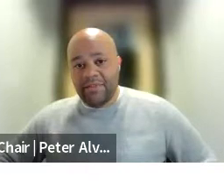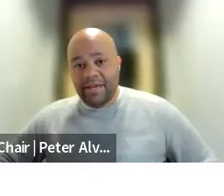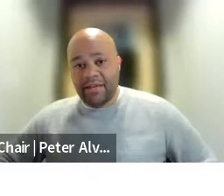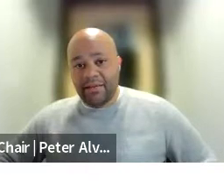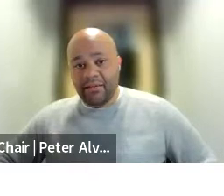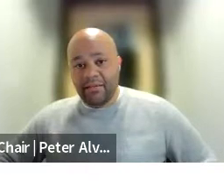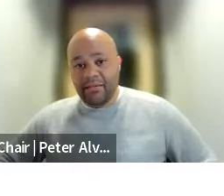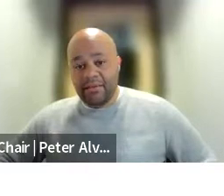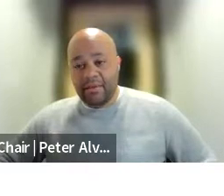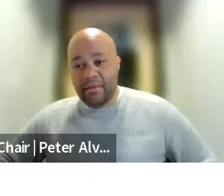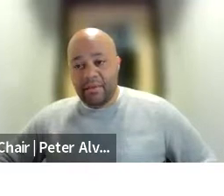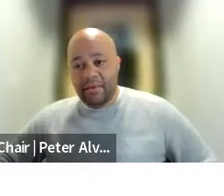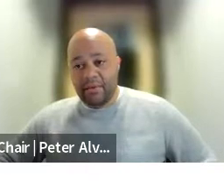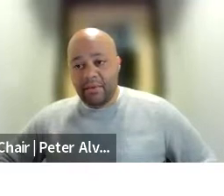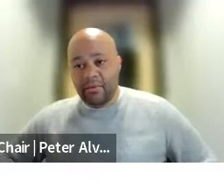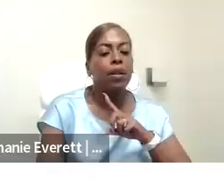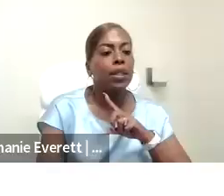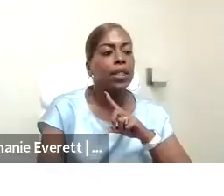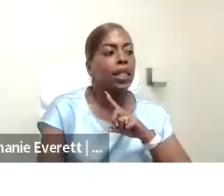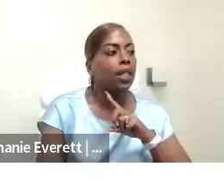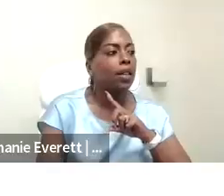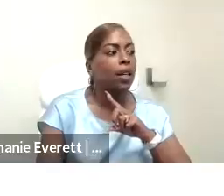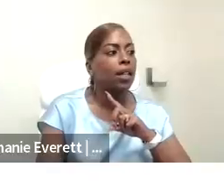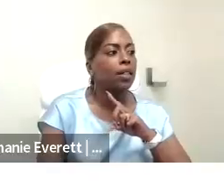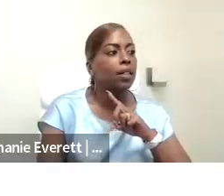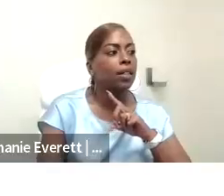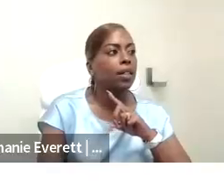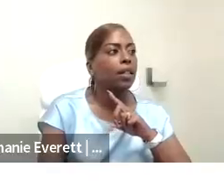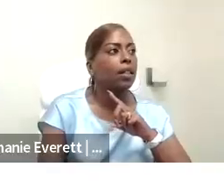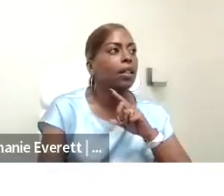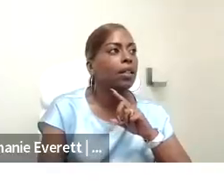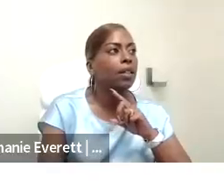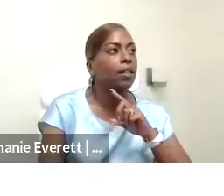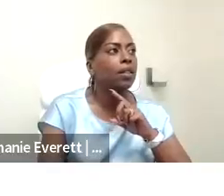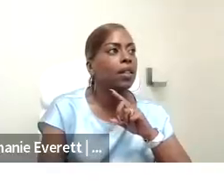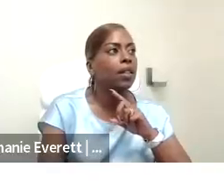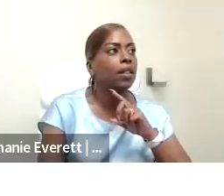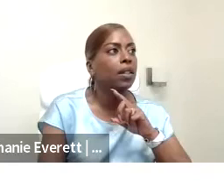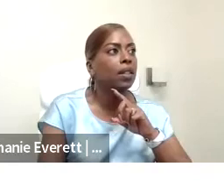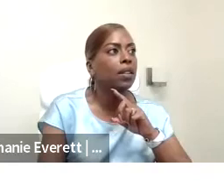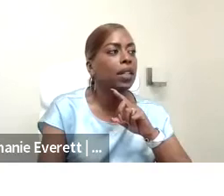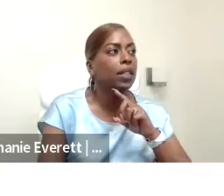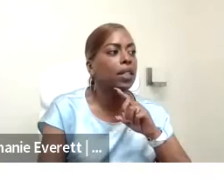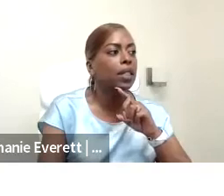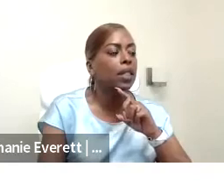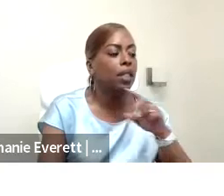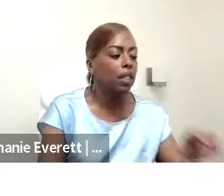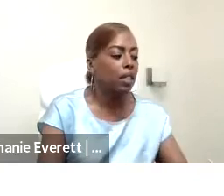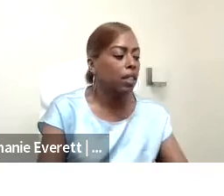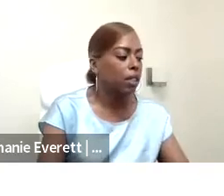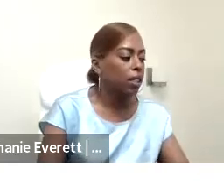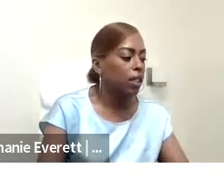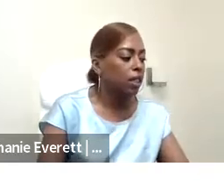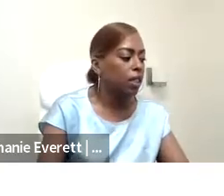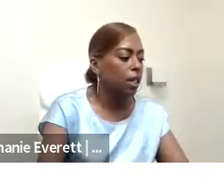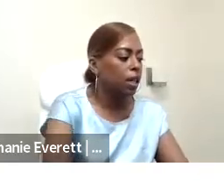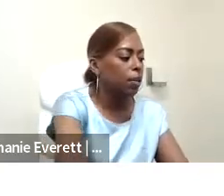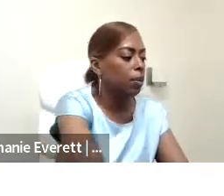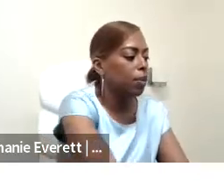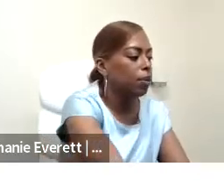we have a second? Wait 1 second. Oh, go ahead. So there is a link.